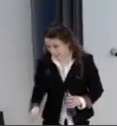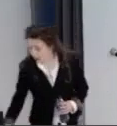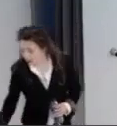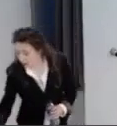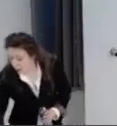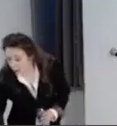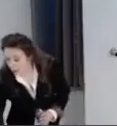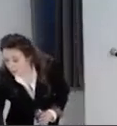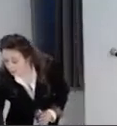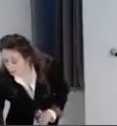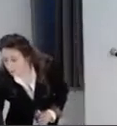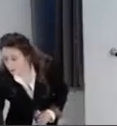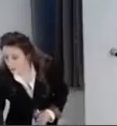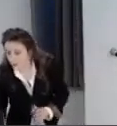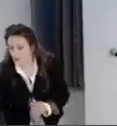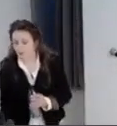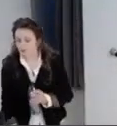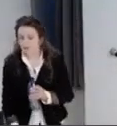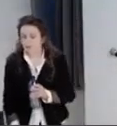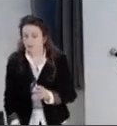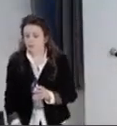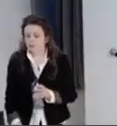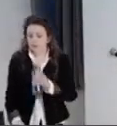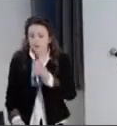scent. Okay.